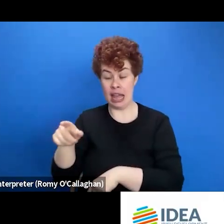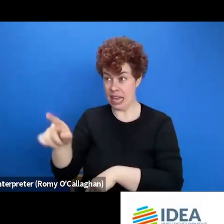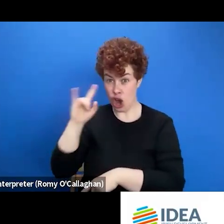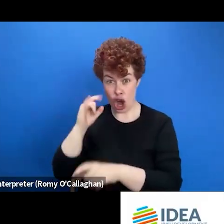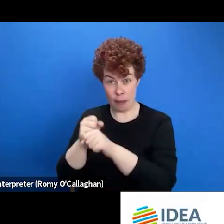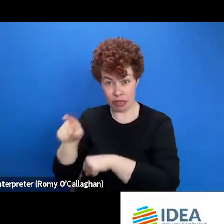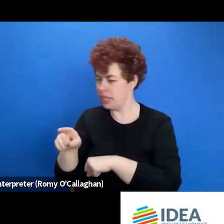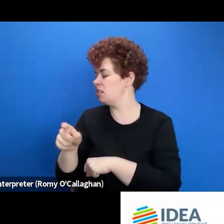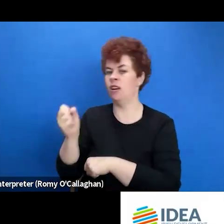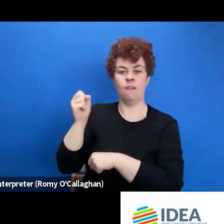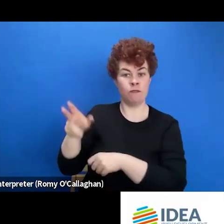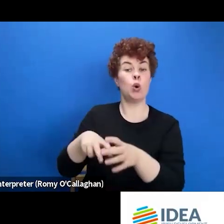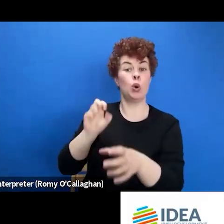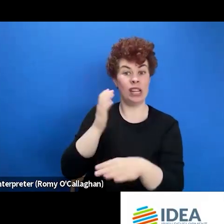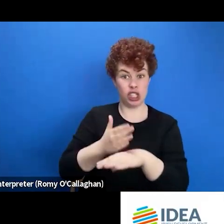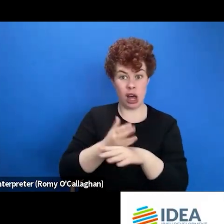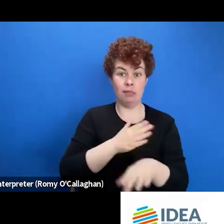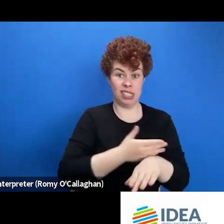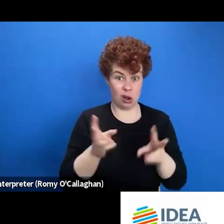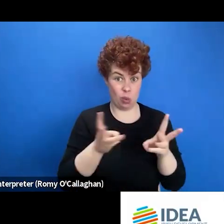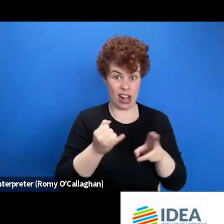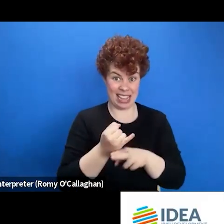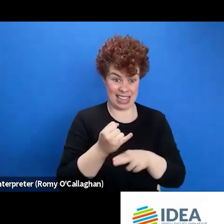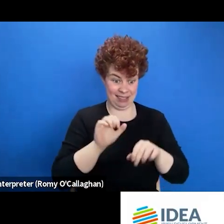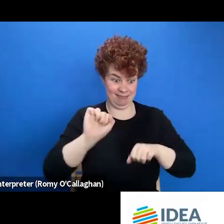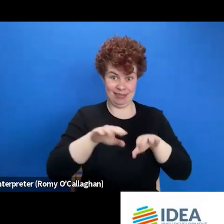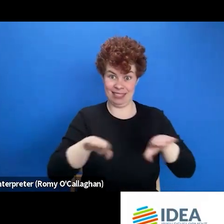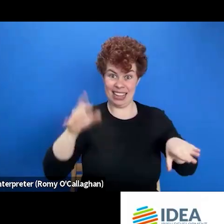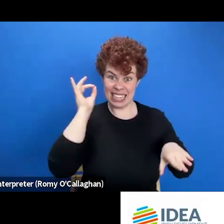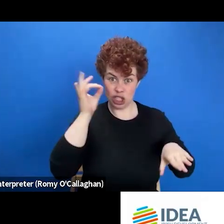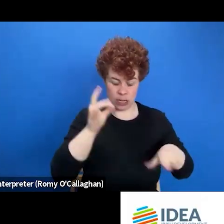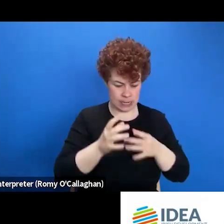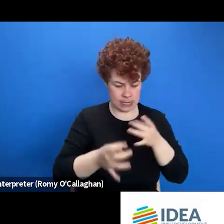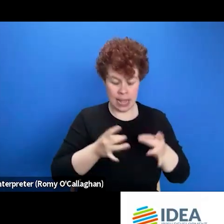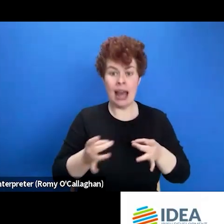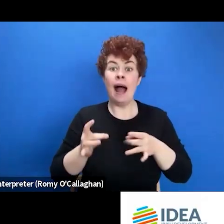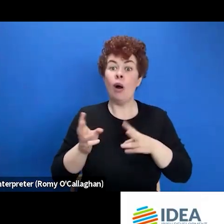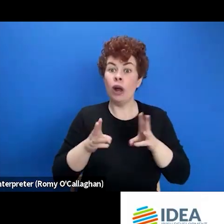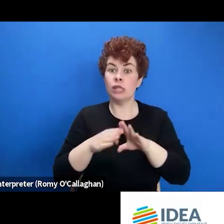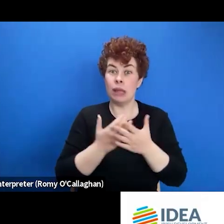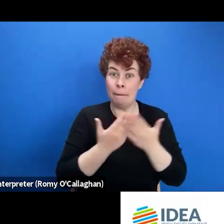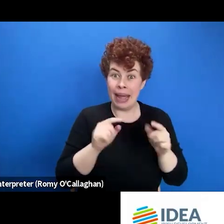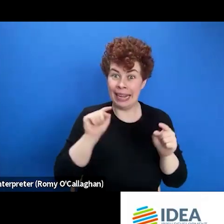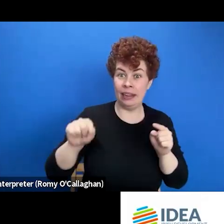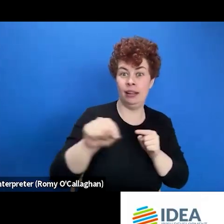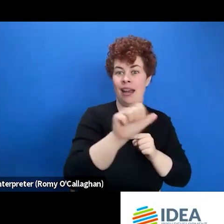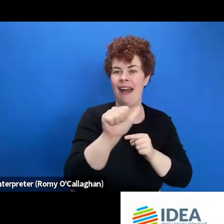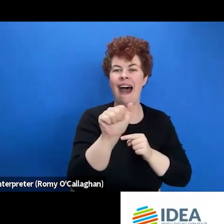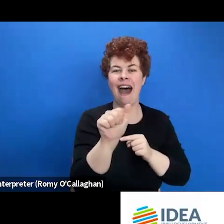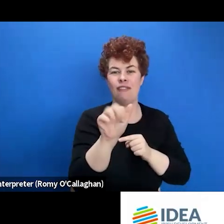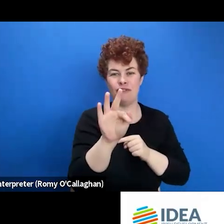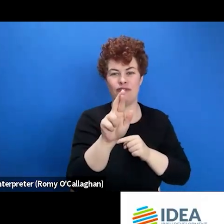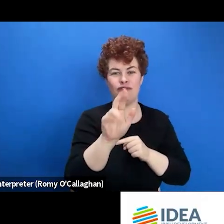started work on a kitchen table, and was instrumental alongside AFRI and so many others in Ireland in part of the East